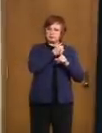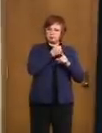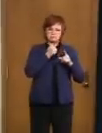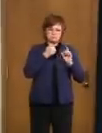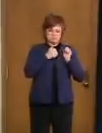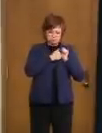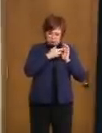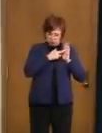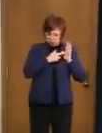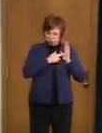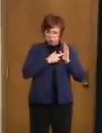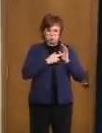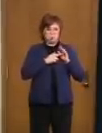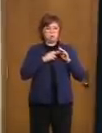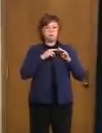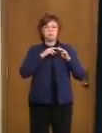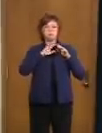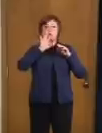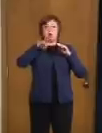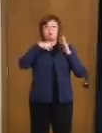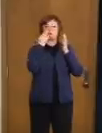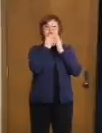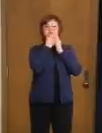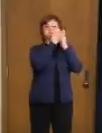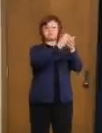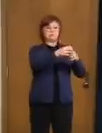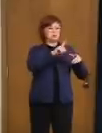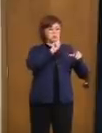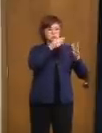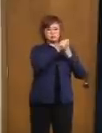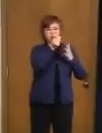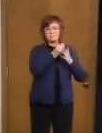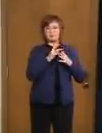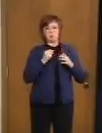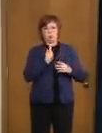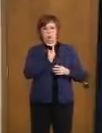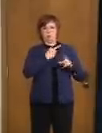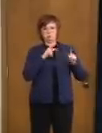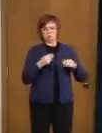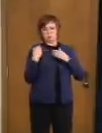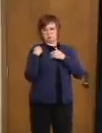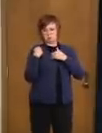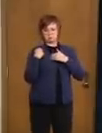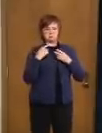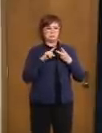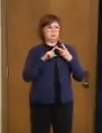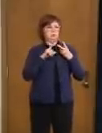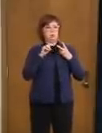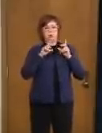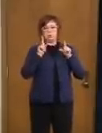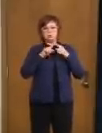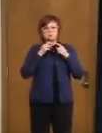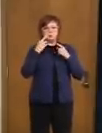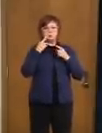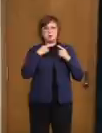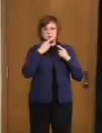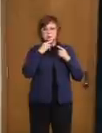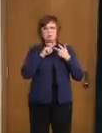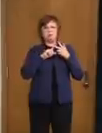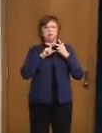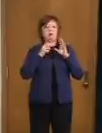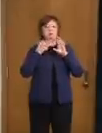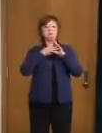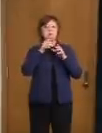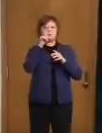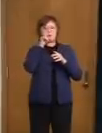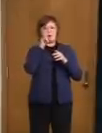household. If people were choosing to go to a bar or restaurant, going at times when it's less crowded, following all the guidelines,